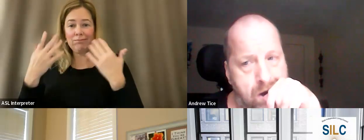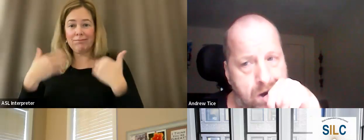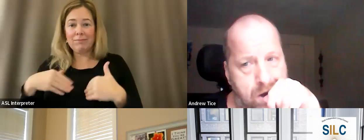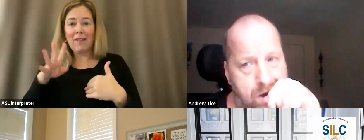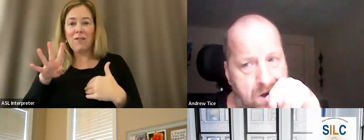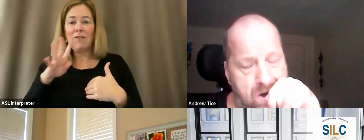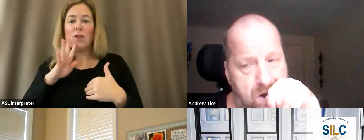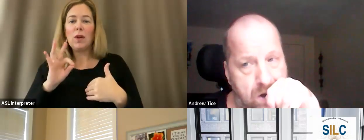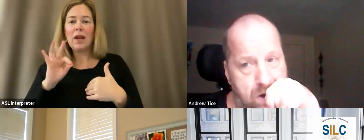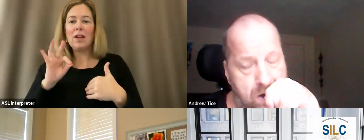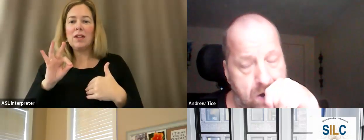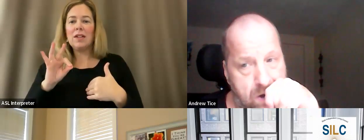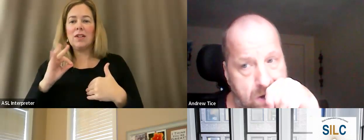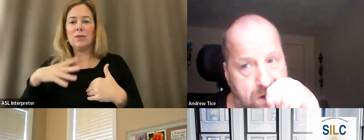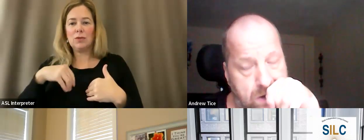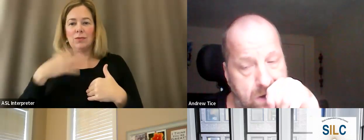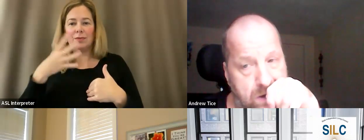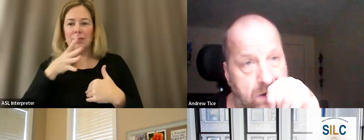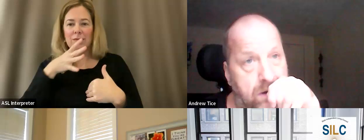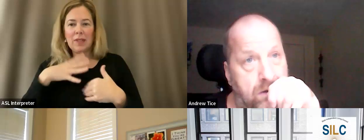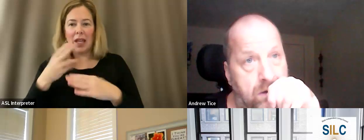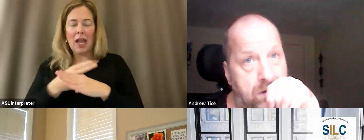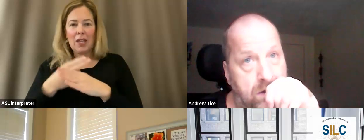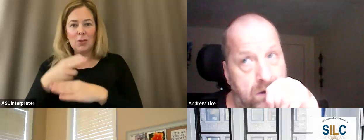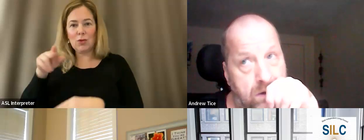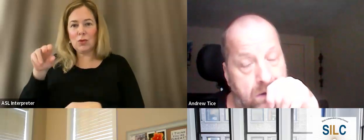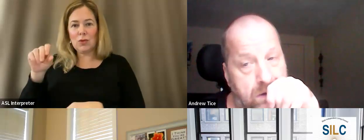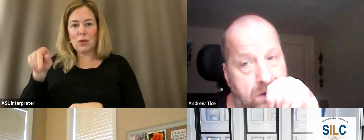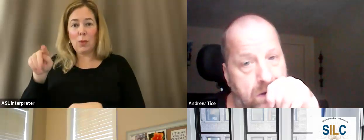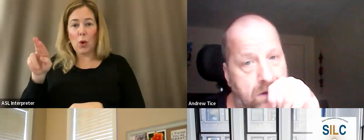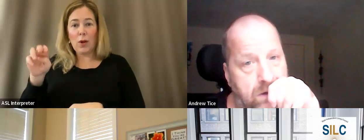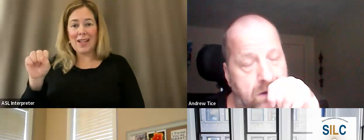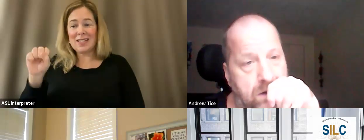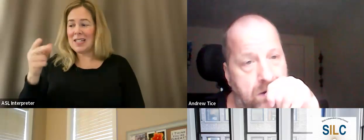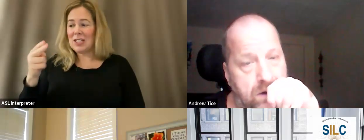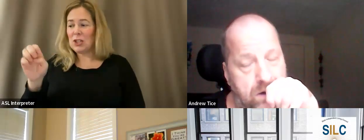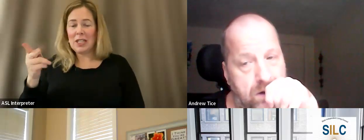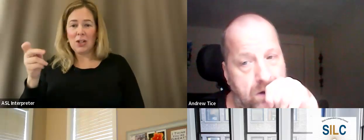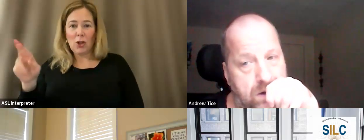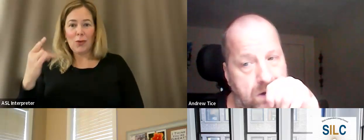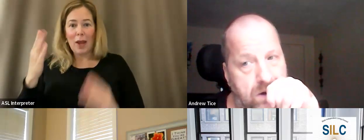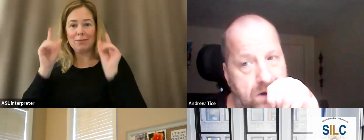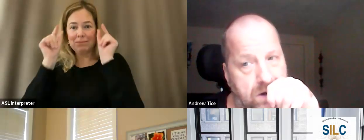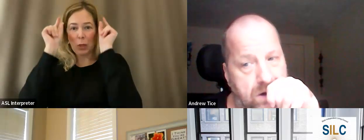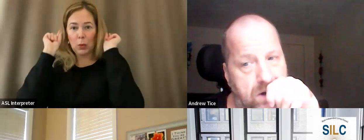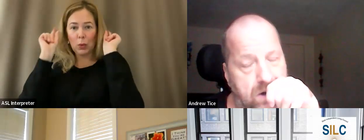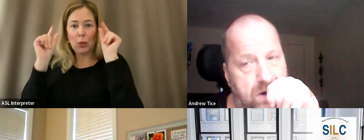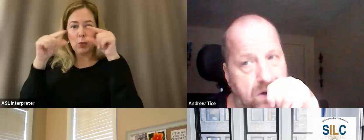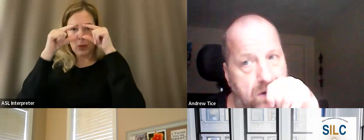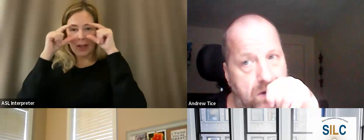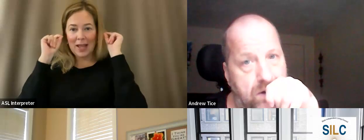female. I use pronouns she and her. Today, I have short brown hair and glasses and a black and white